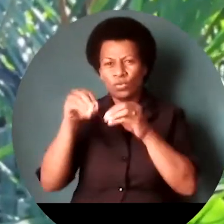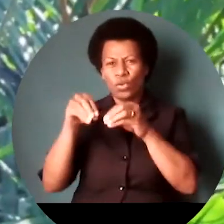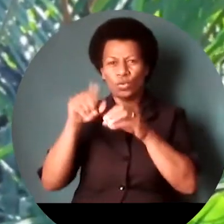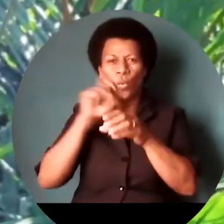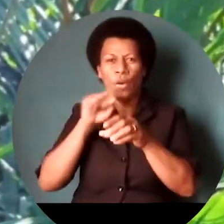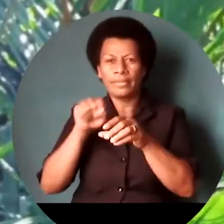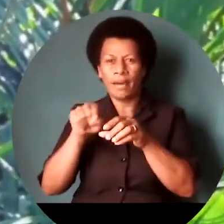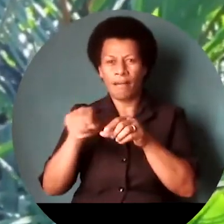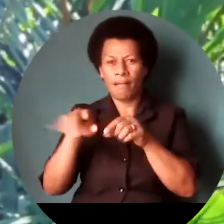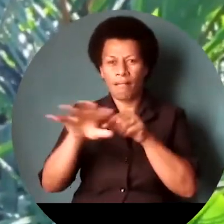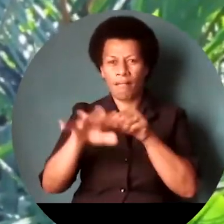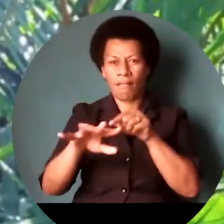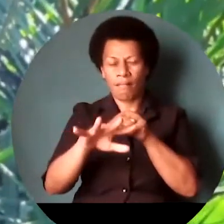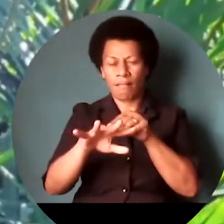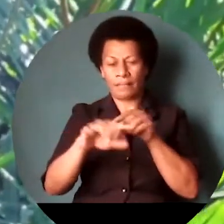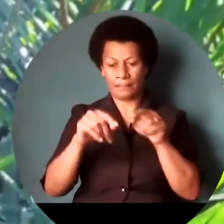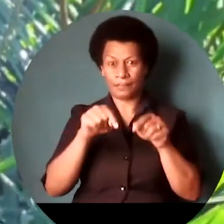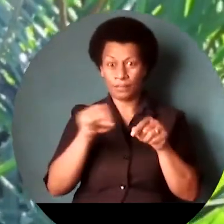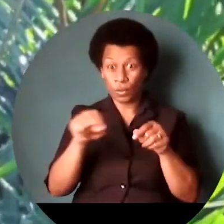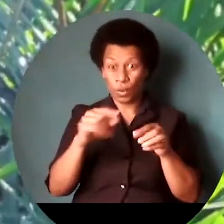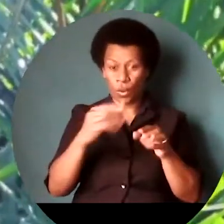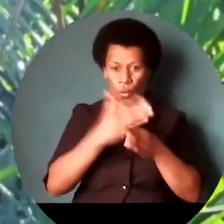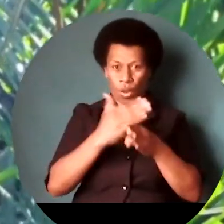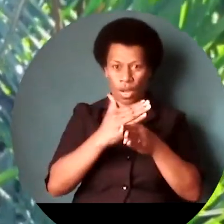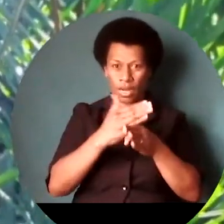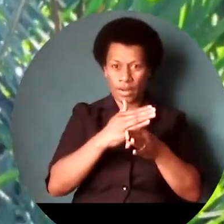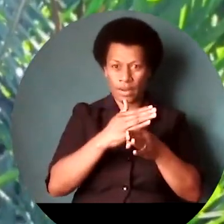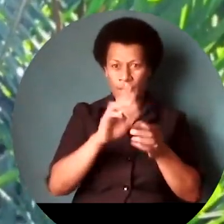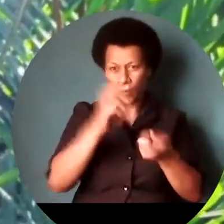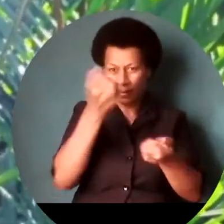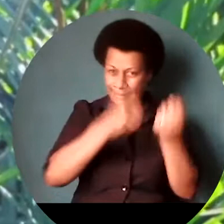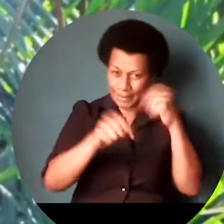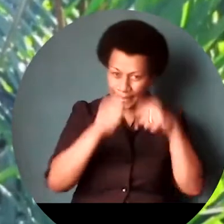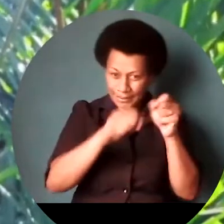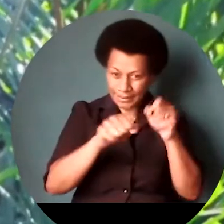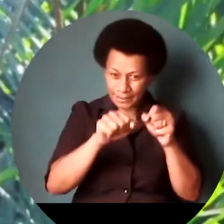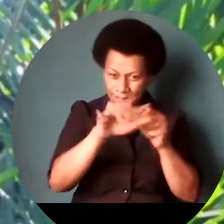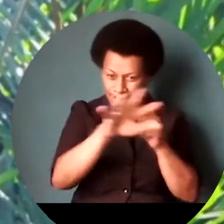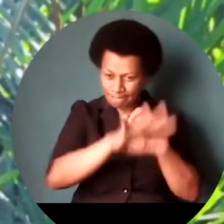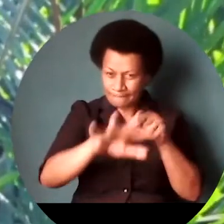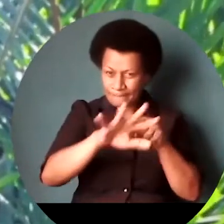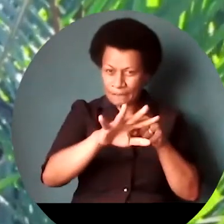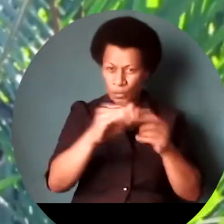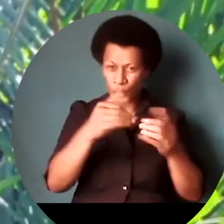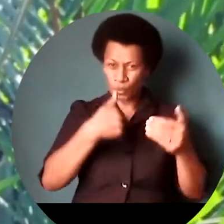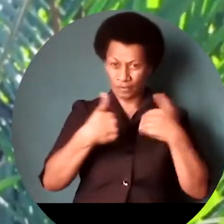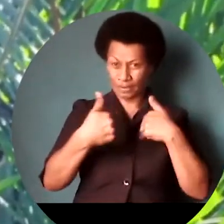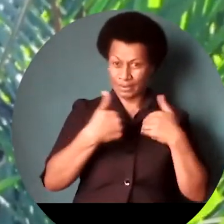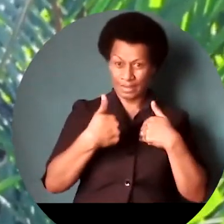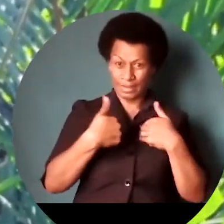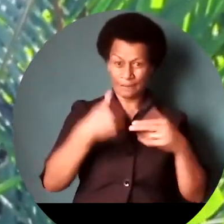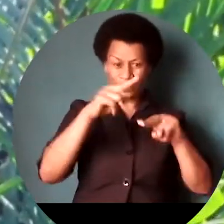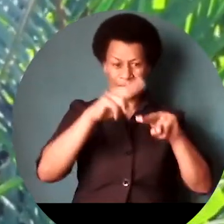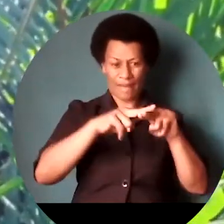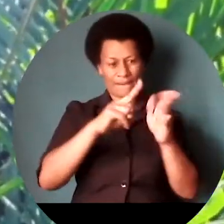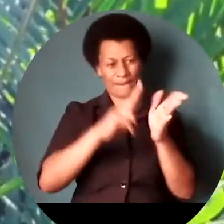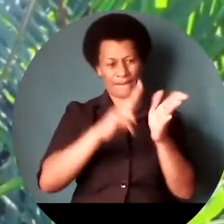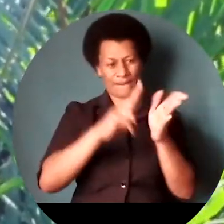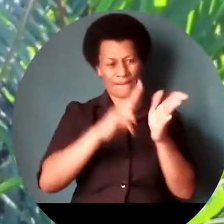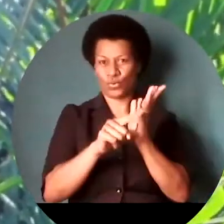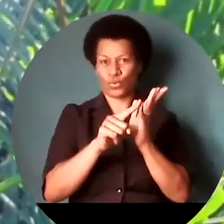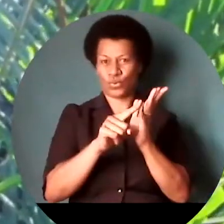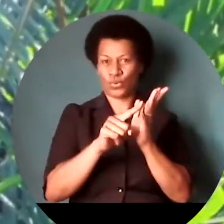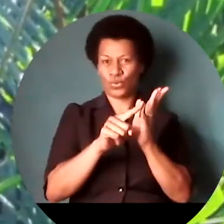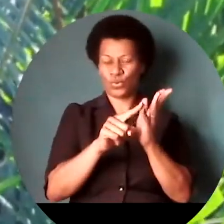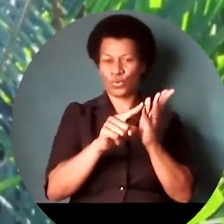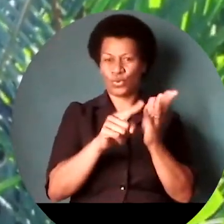water. In that, we will work collaboratively with scientists from USP, Fiji, as well as